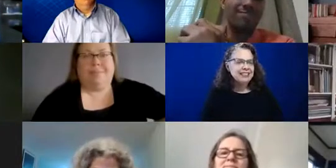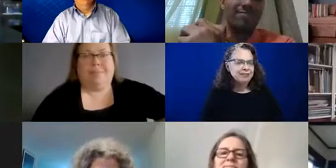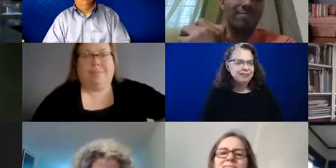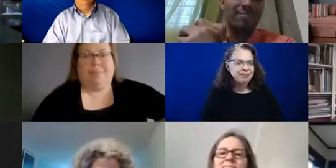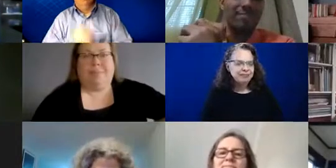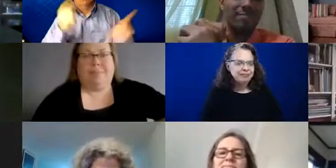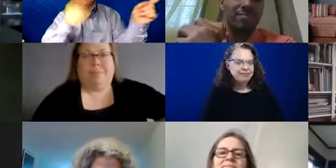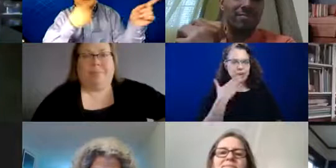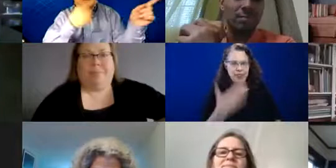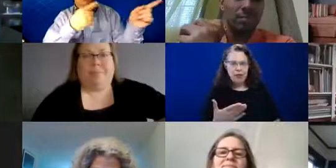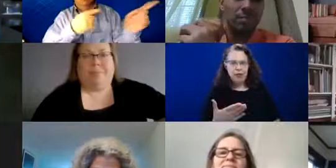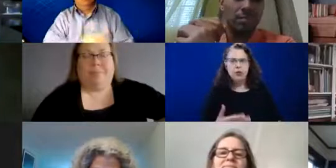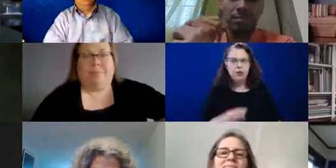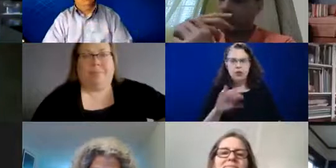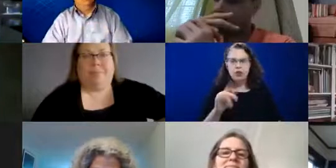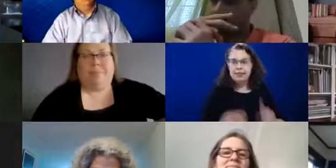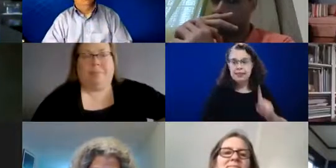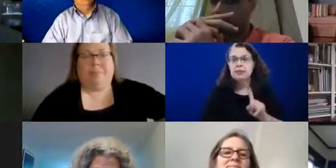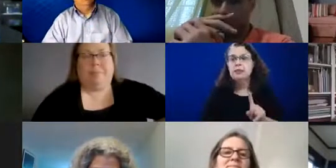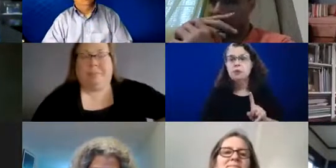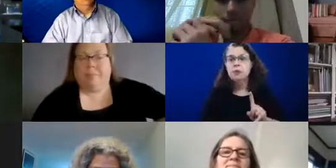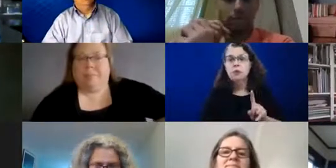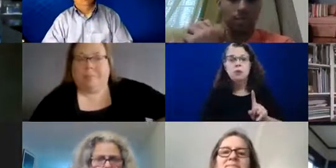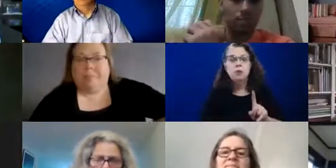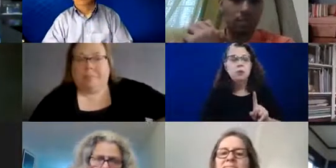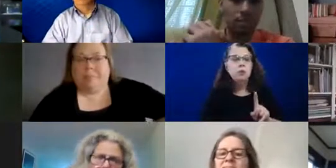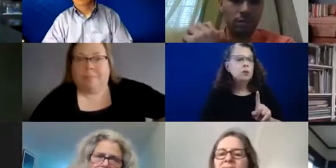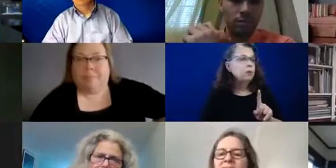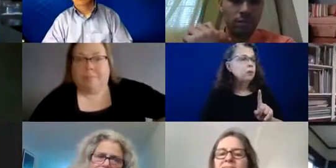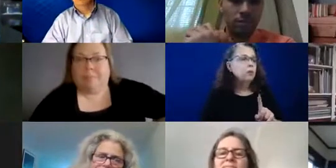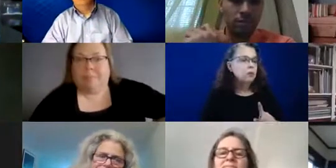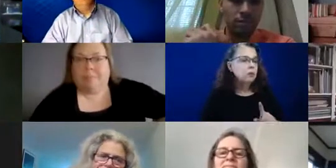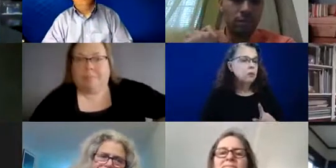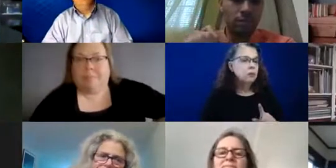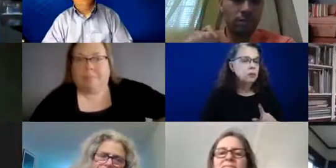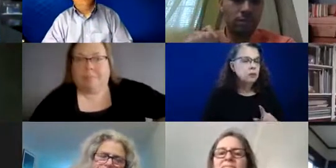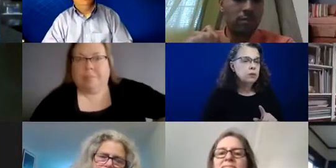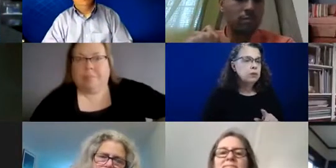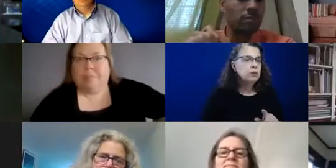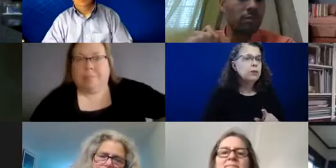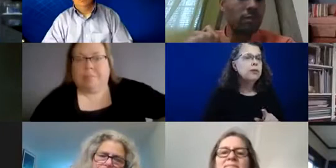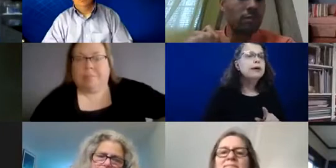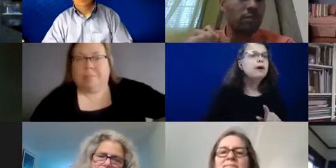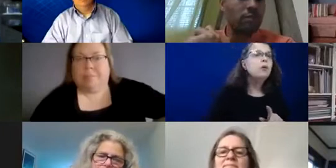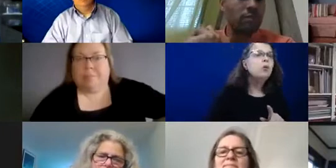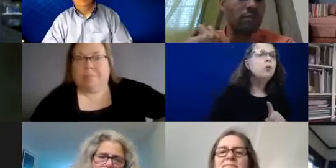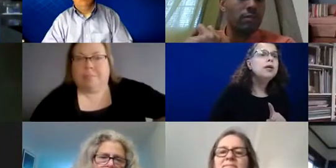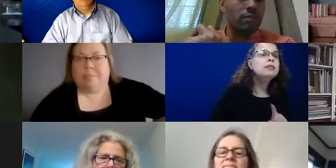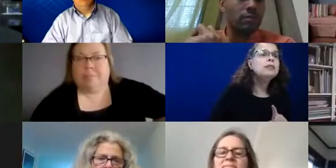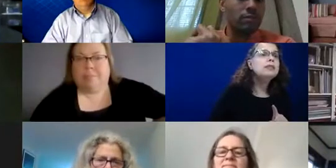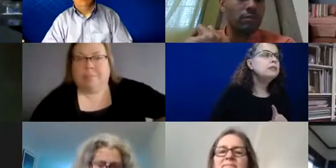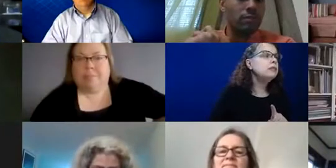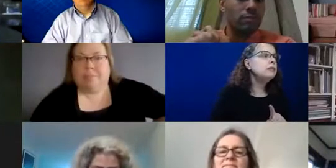Okay, thank you. Justin, I think is next, or did anybody else have their hand up that I missed?